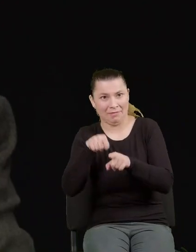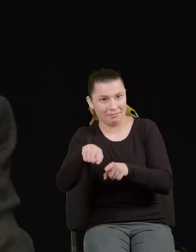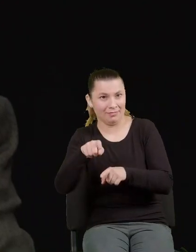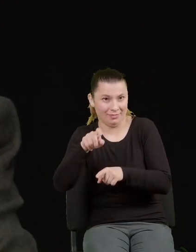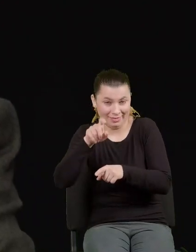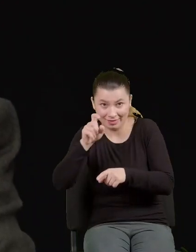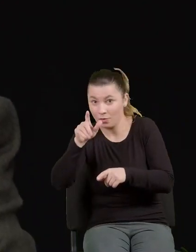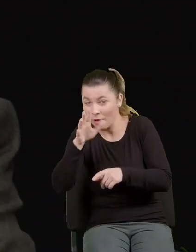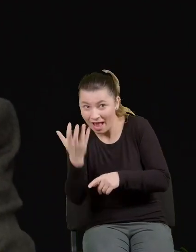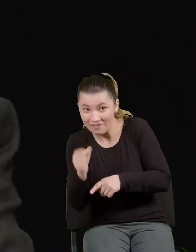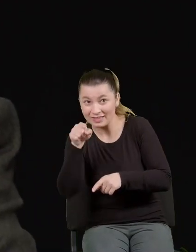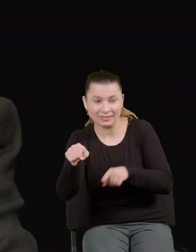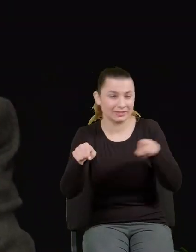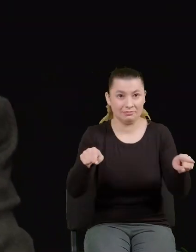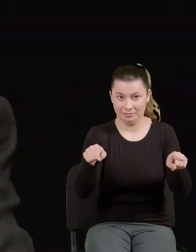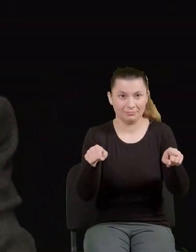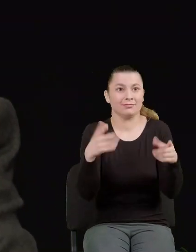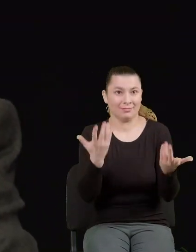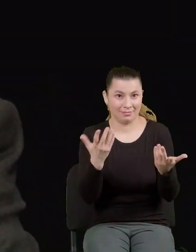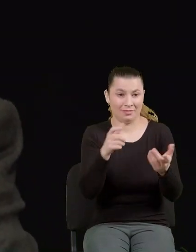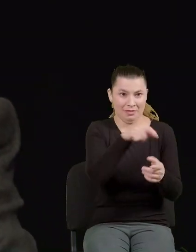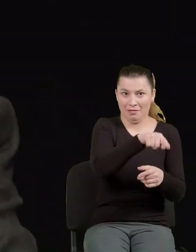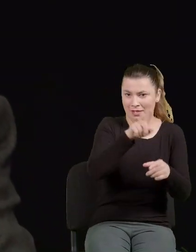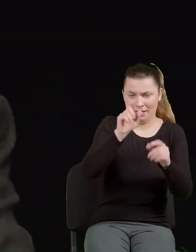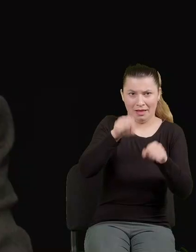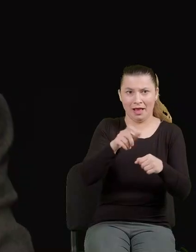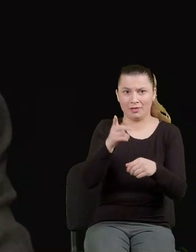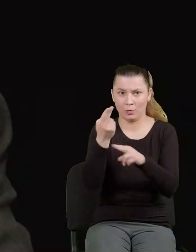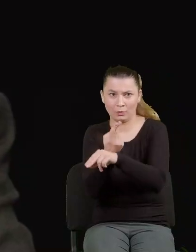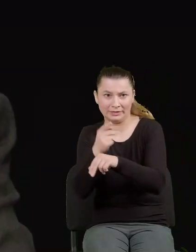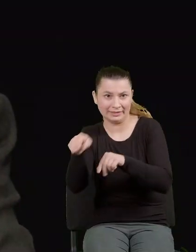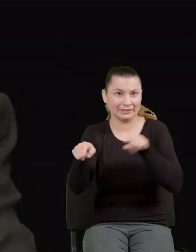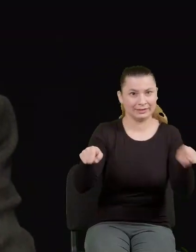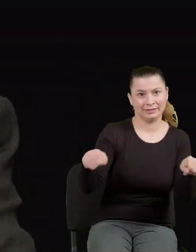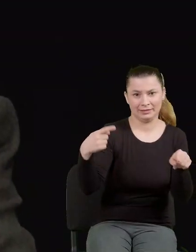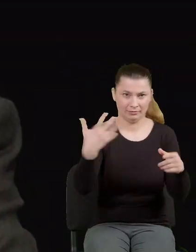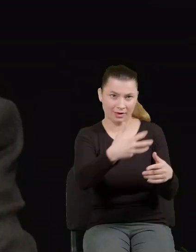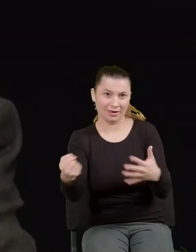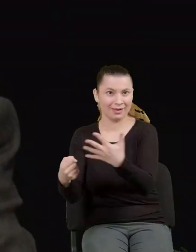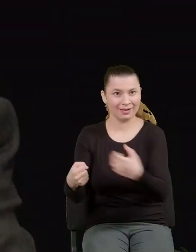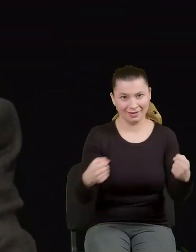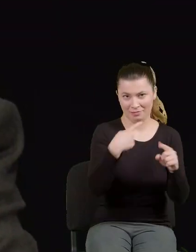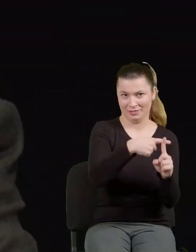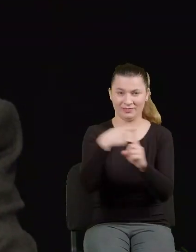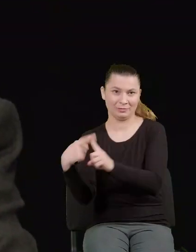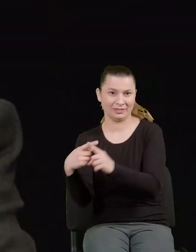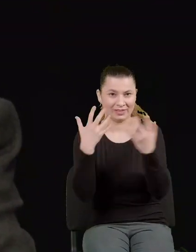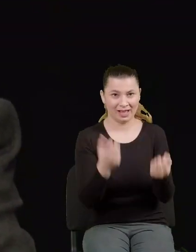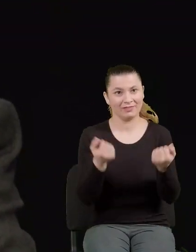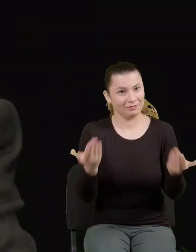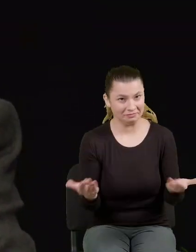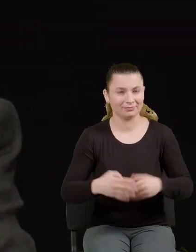identify the opportunities, let's say, within our system, and leaving the kind of the funding and opportunities to one side, but really looking